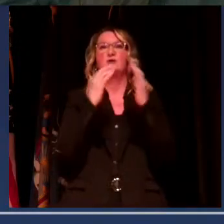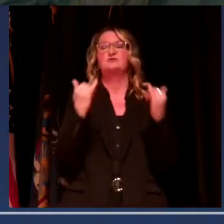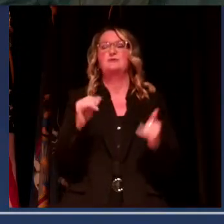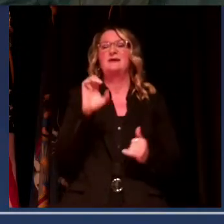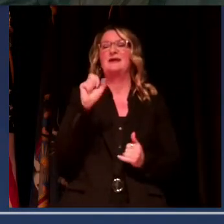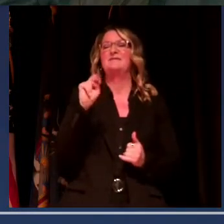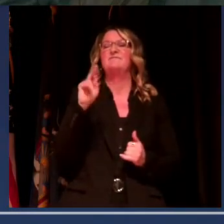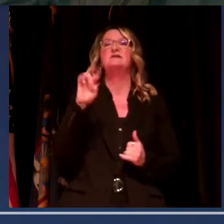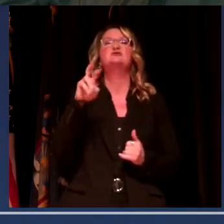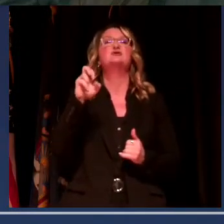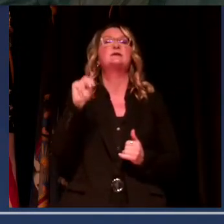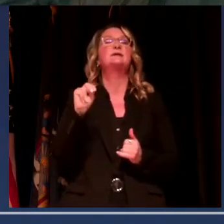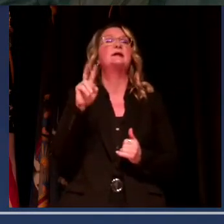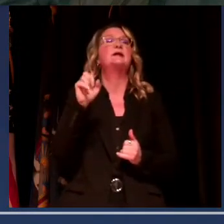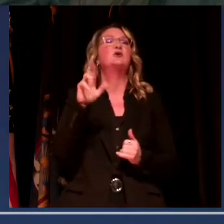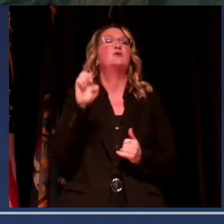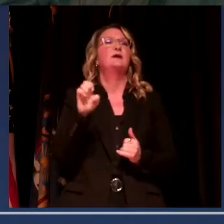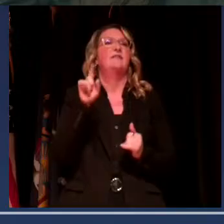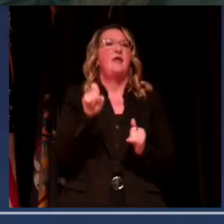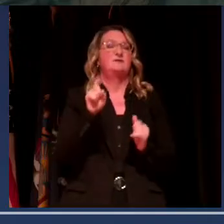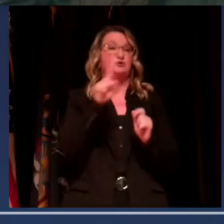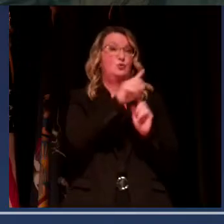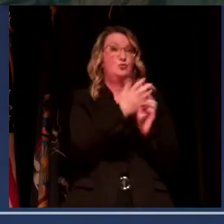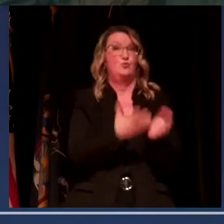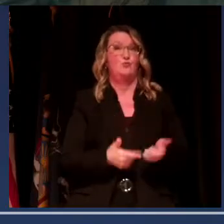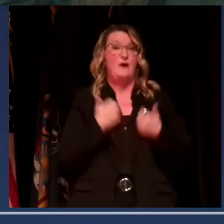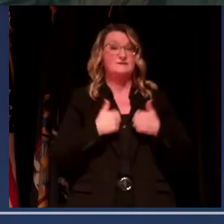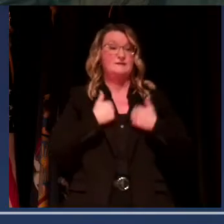our new resident survey initiative. This is